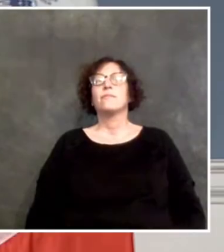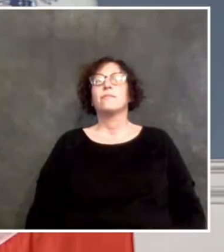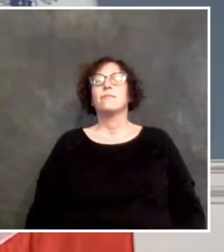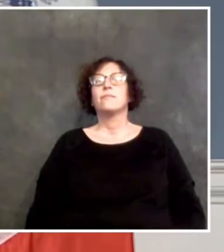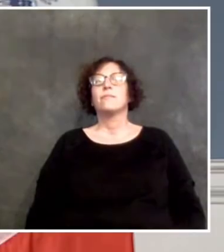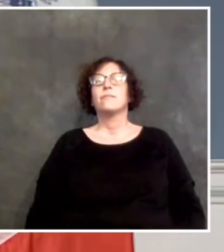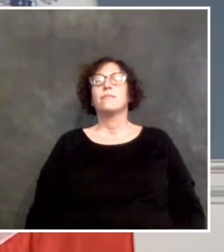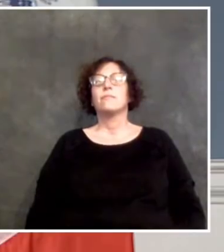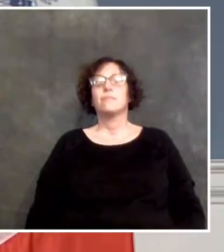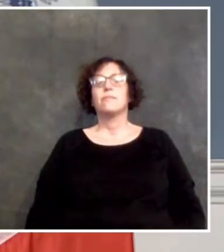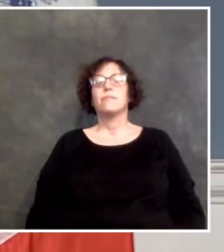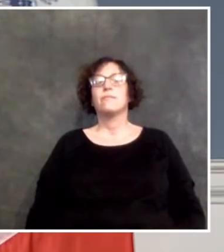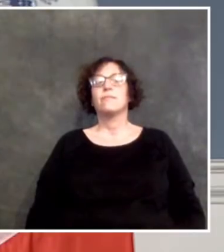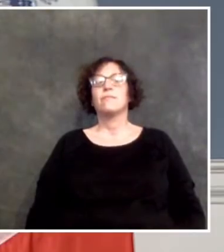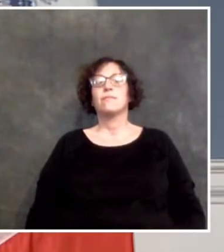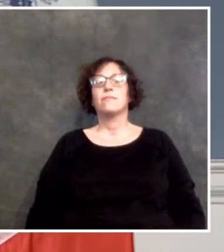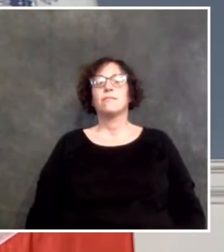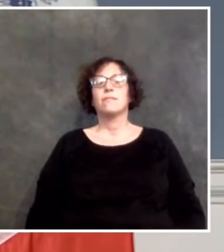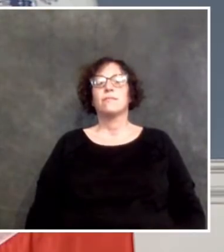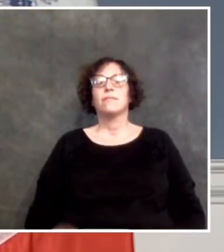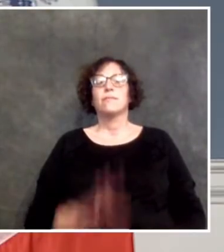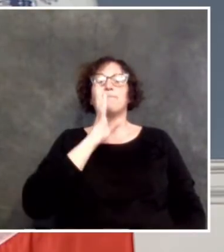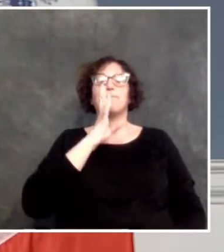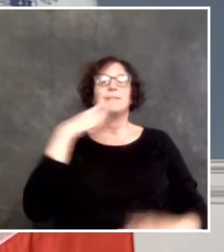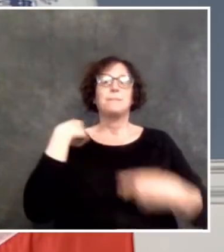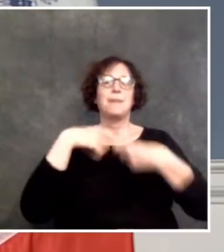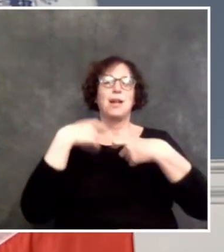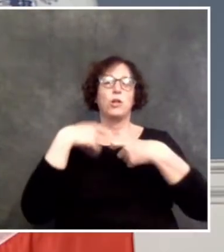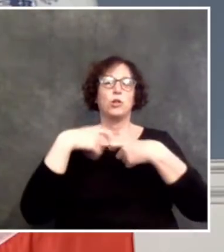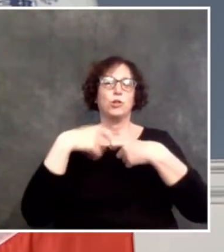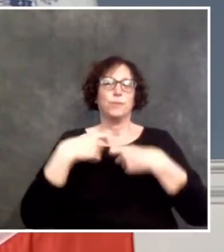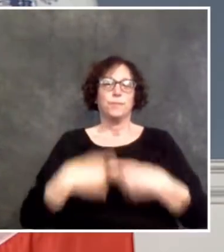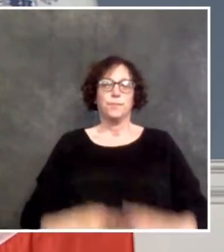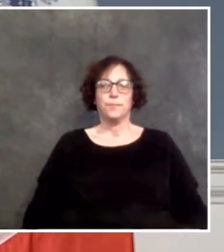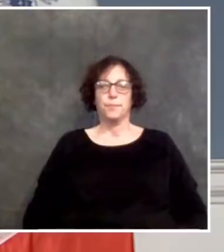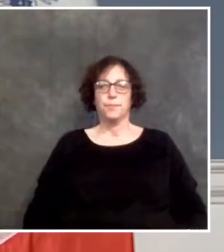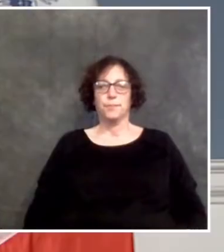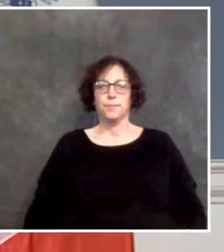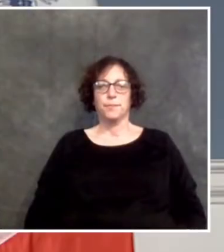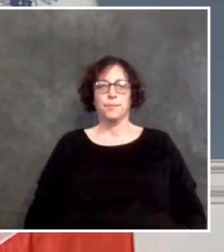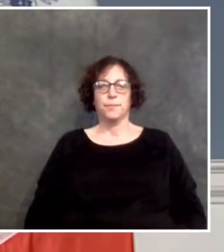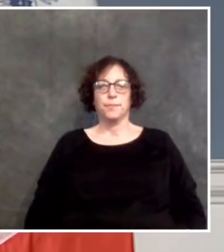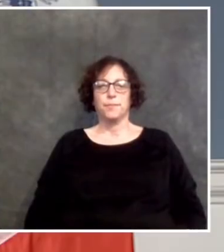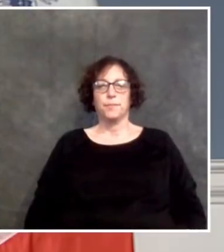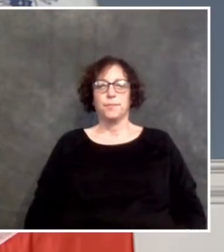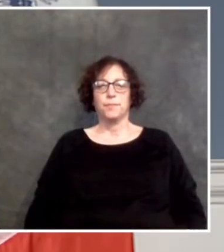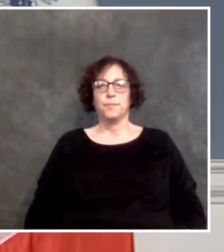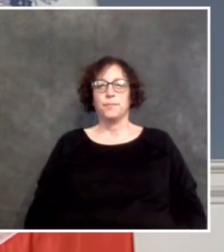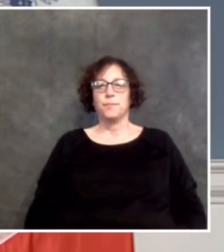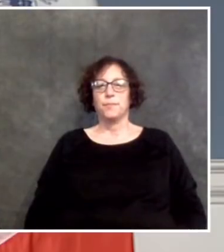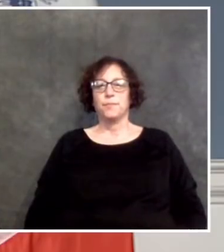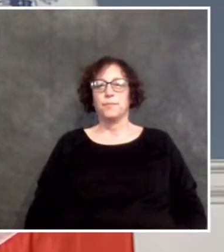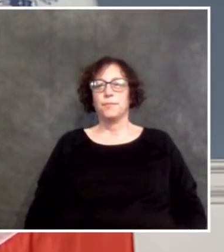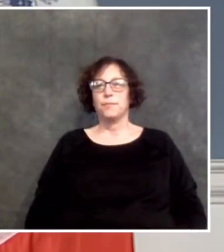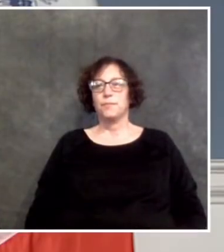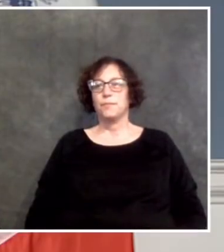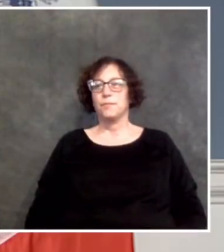lo hacemos, y vamos a superar esta crisis